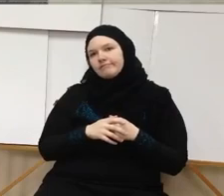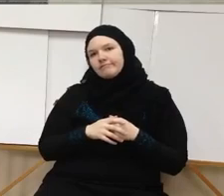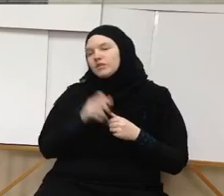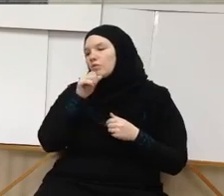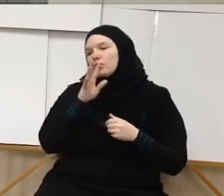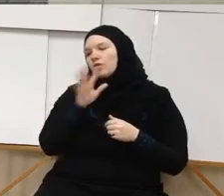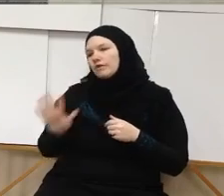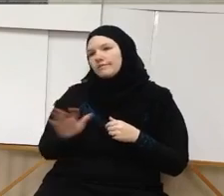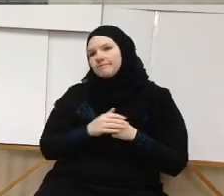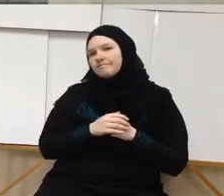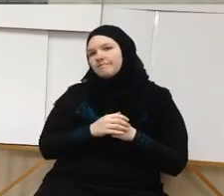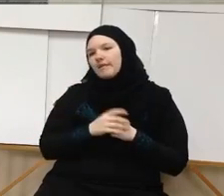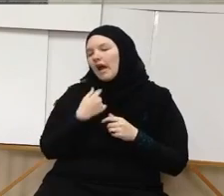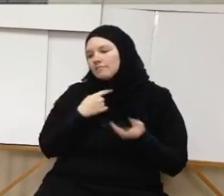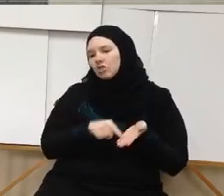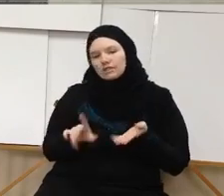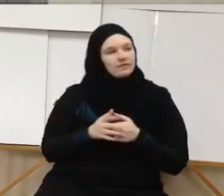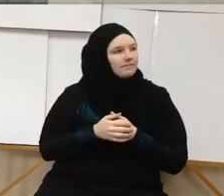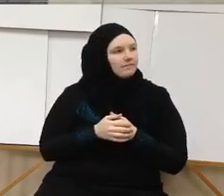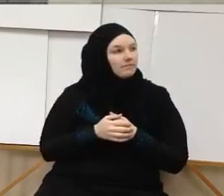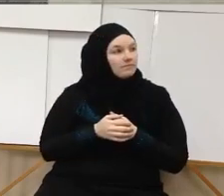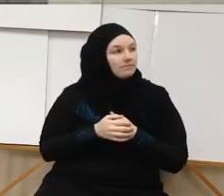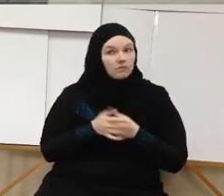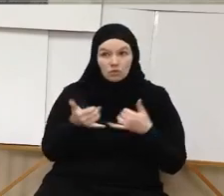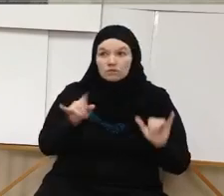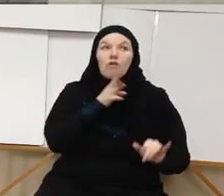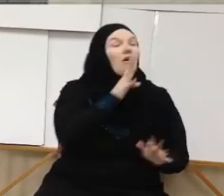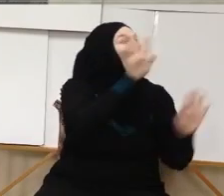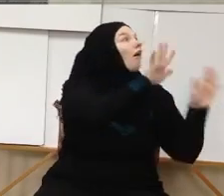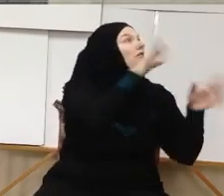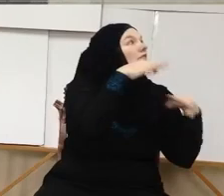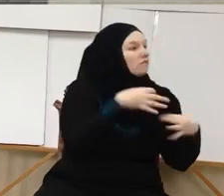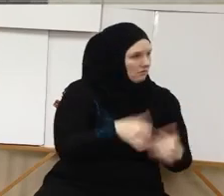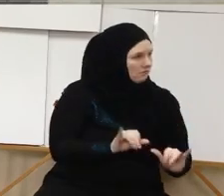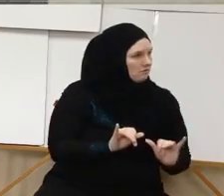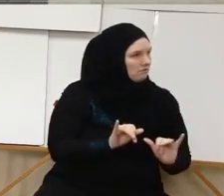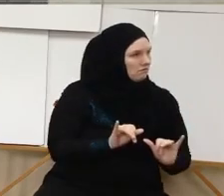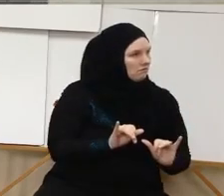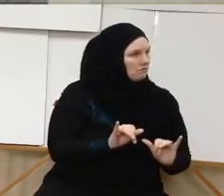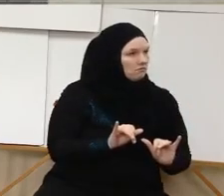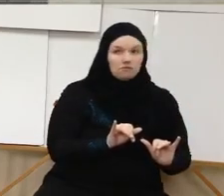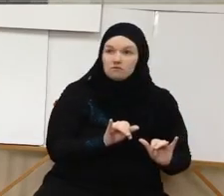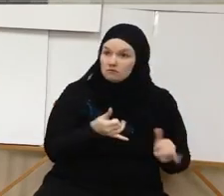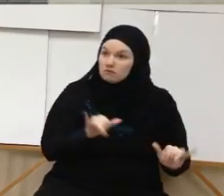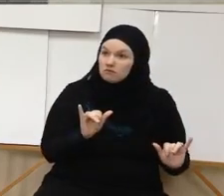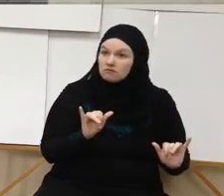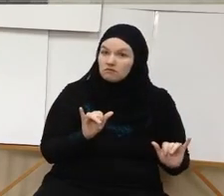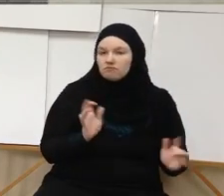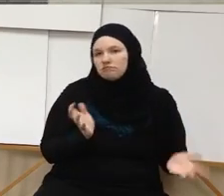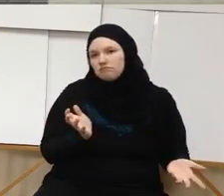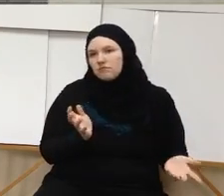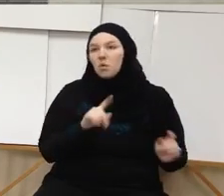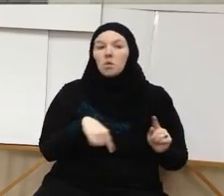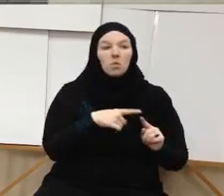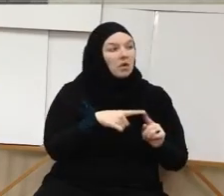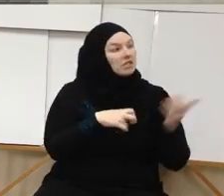don't talk, I'm checking. Do you talk? Do you still continue to talk? When